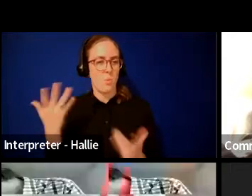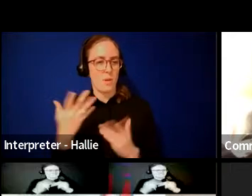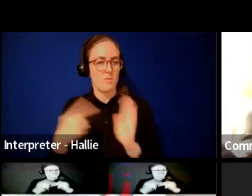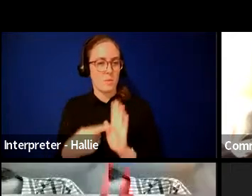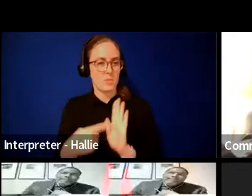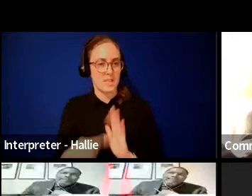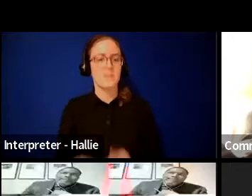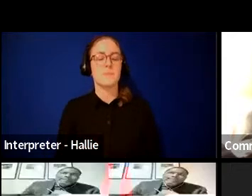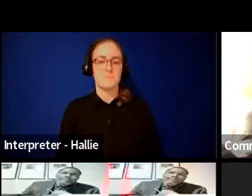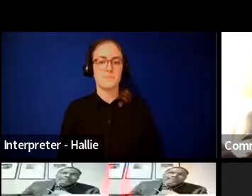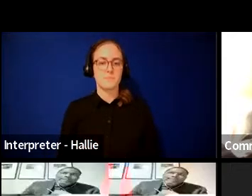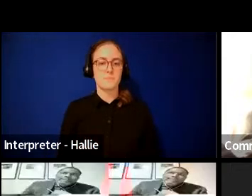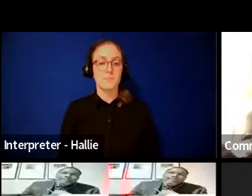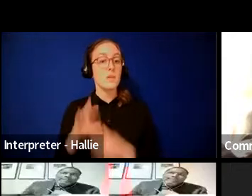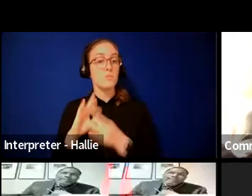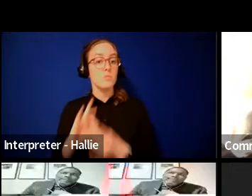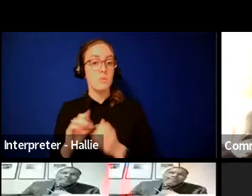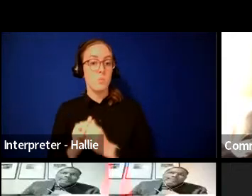to the pickleball,